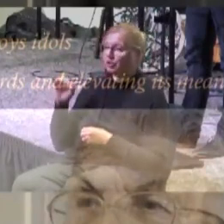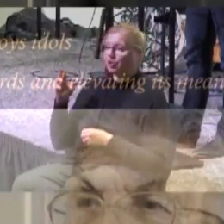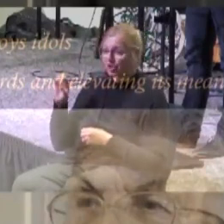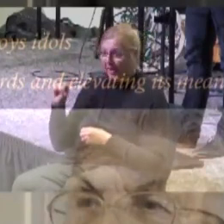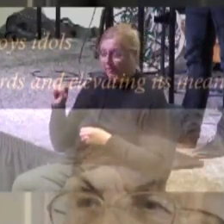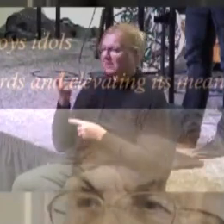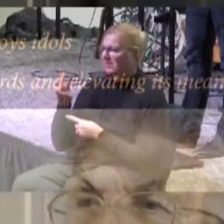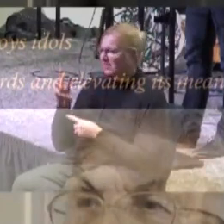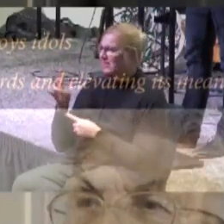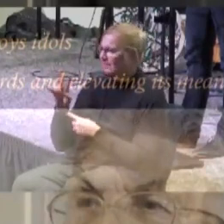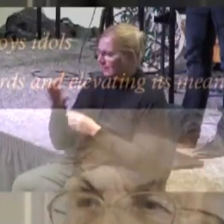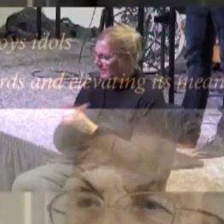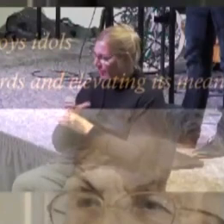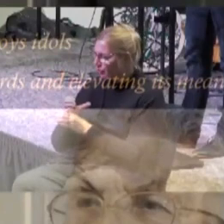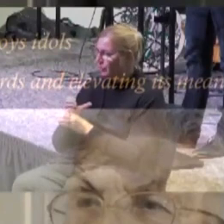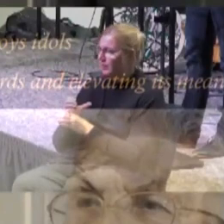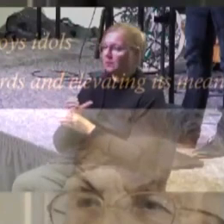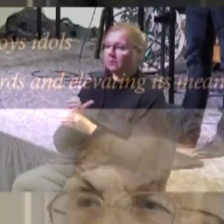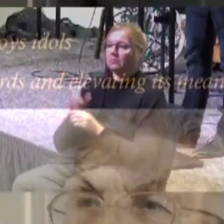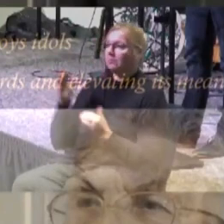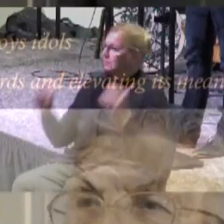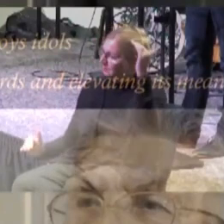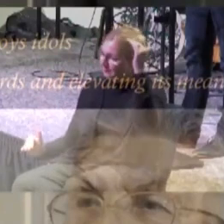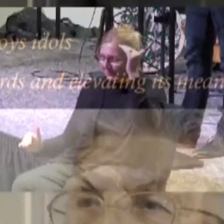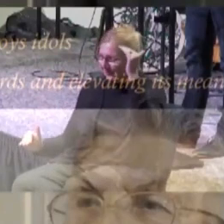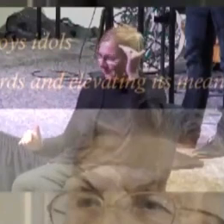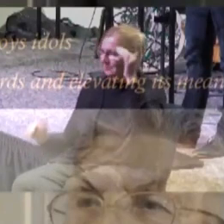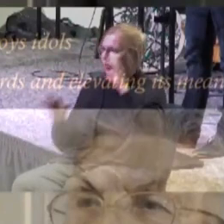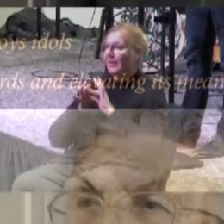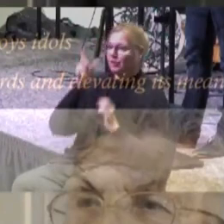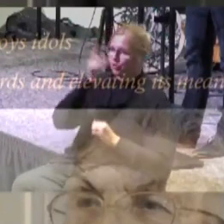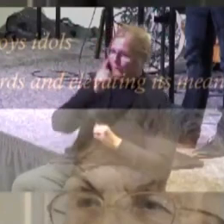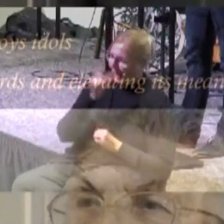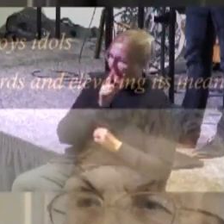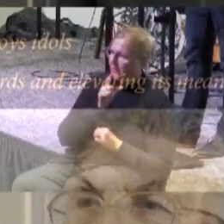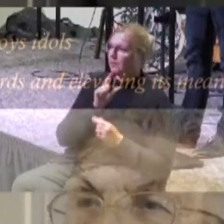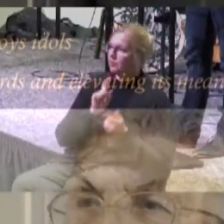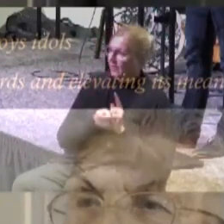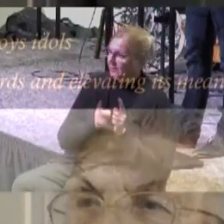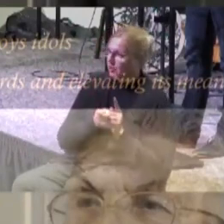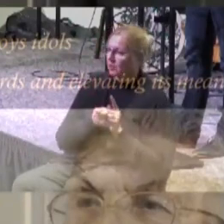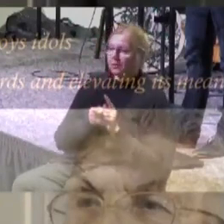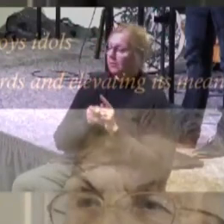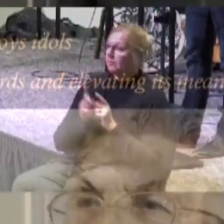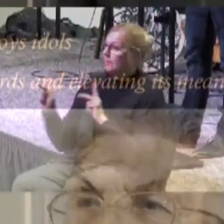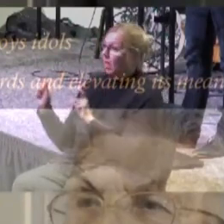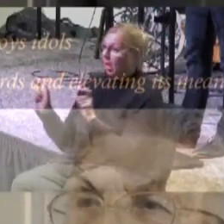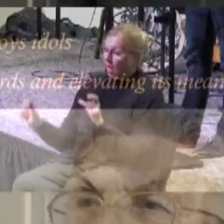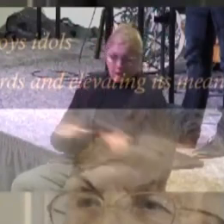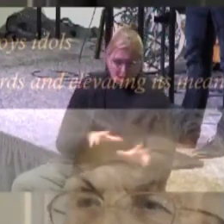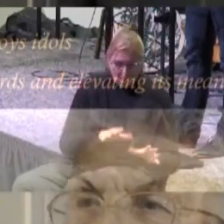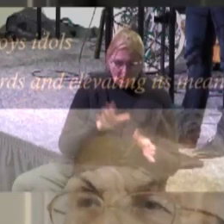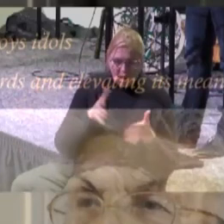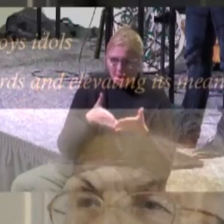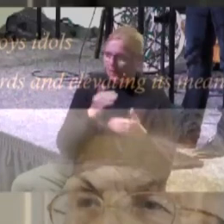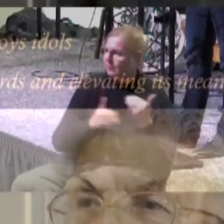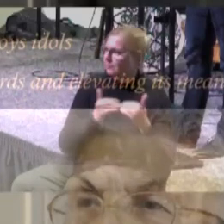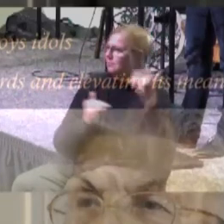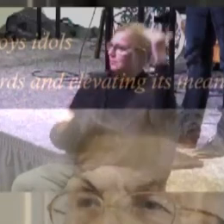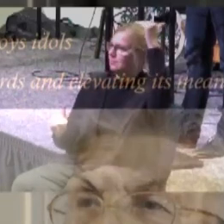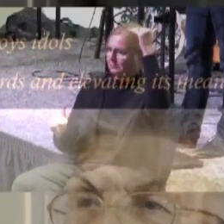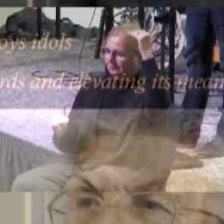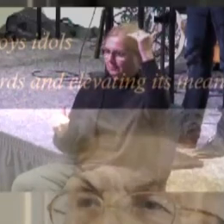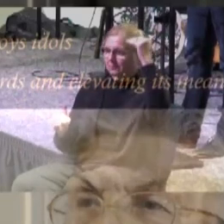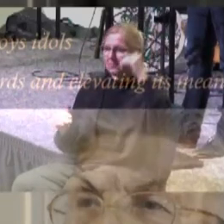17th centuries were iconoclastic with respect to Latin, but became idols themselves. Similarly, in their